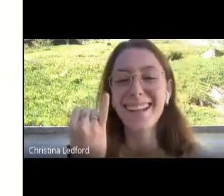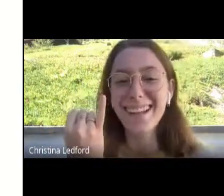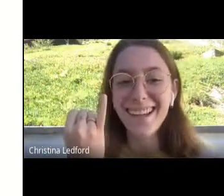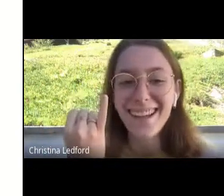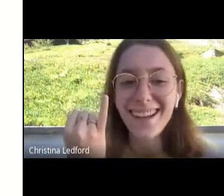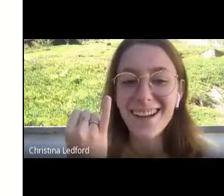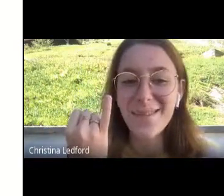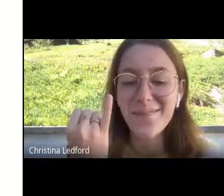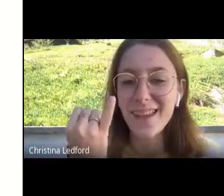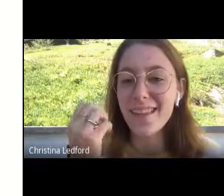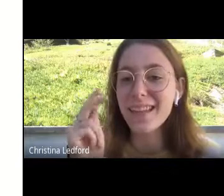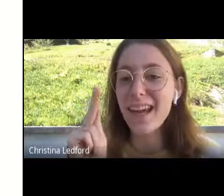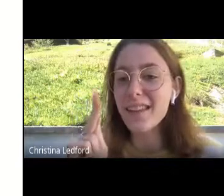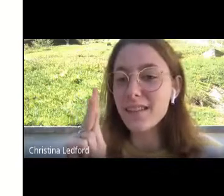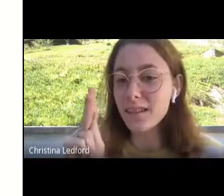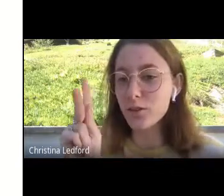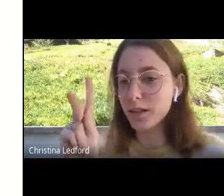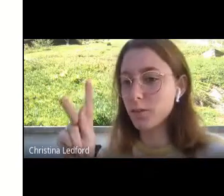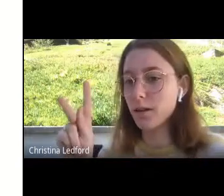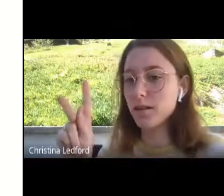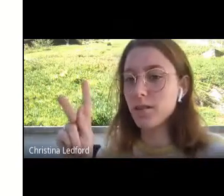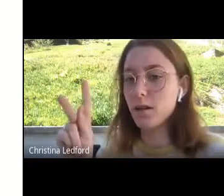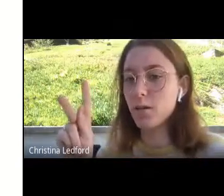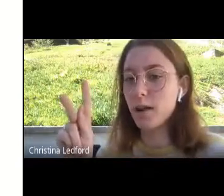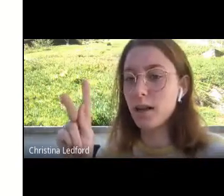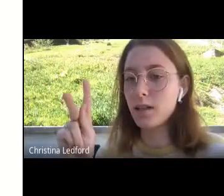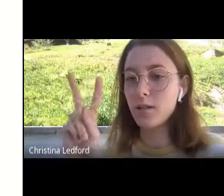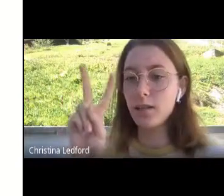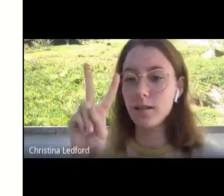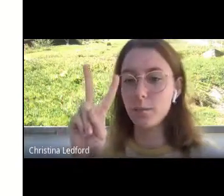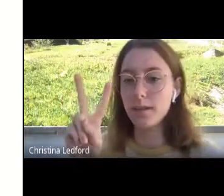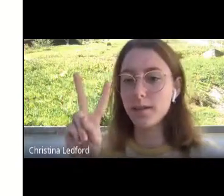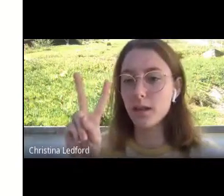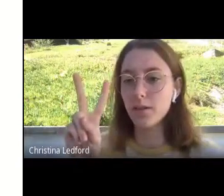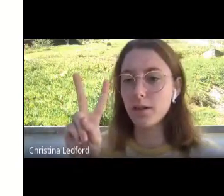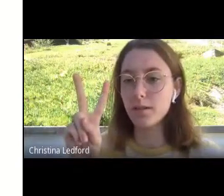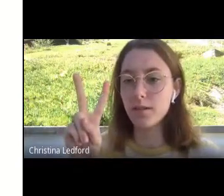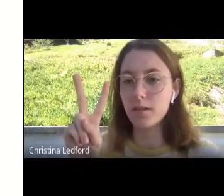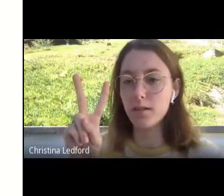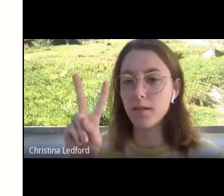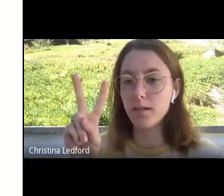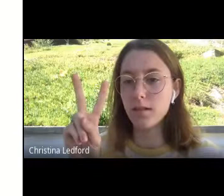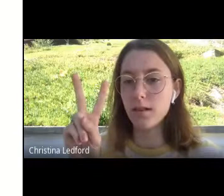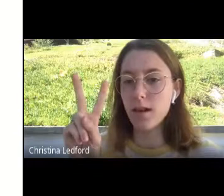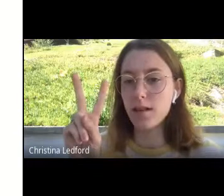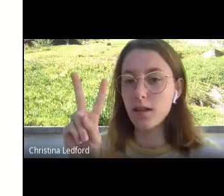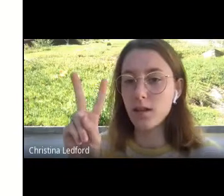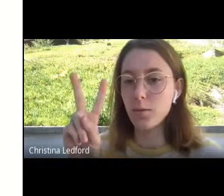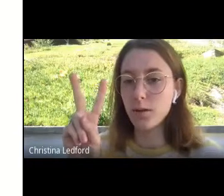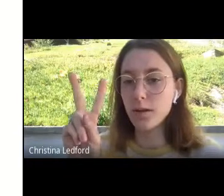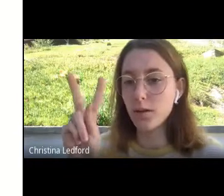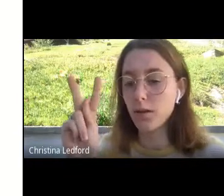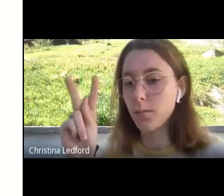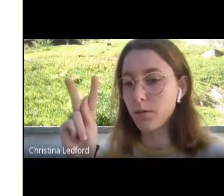It's pretty fun. And then K, this is a tricky one. So what I do is a peace sign first,